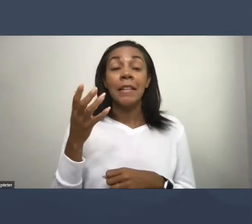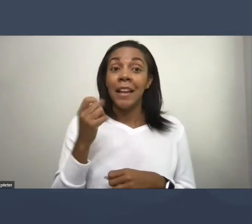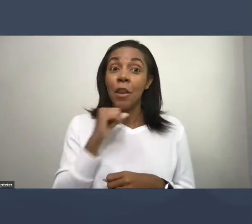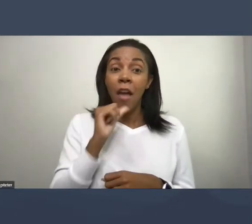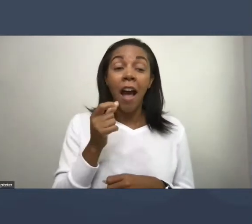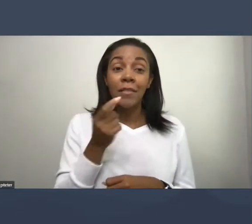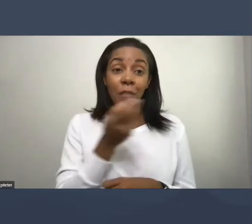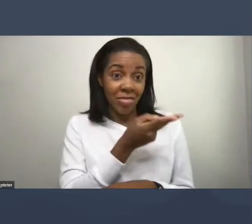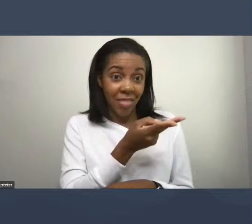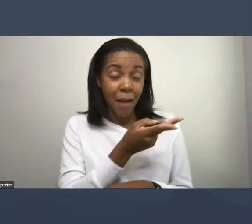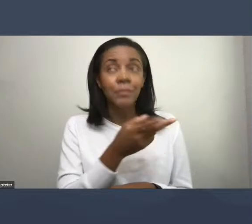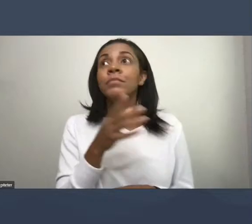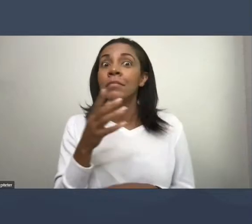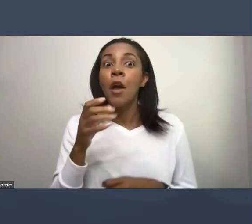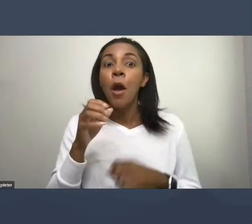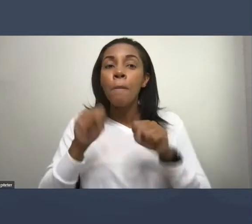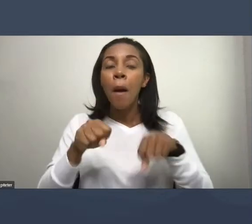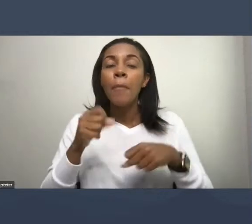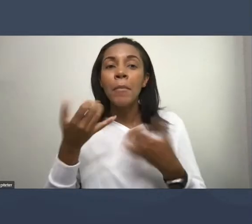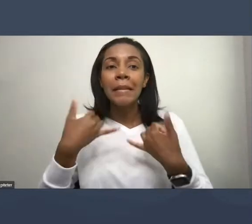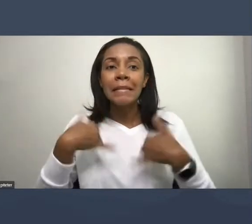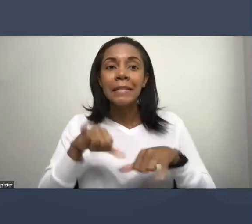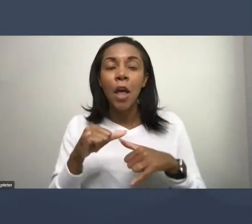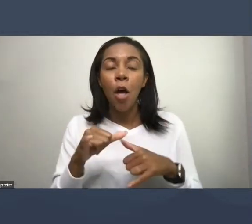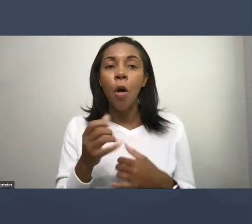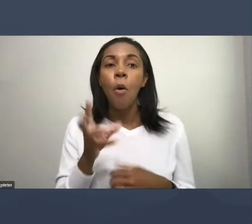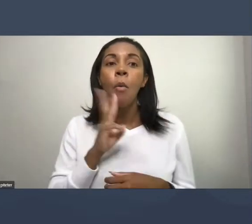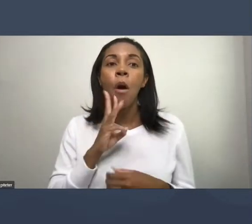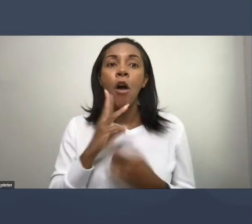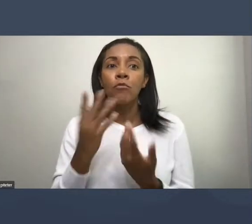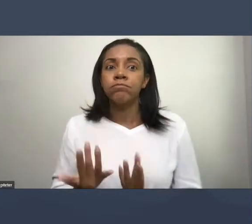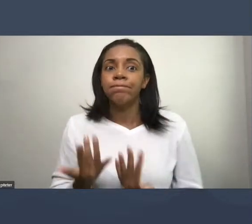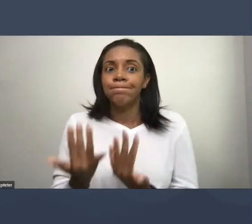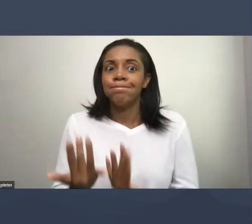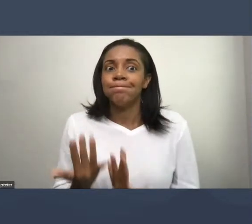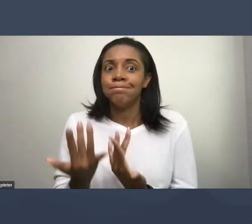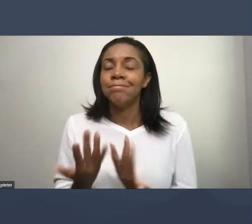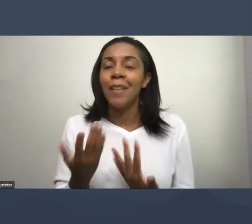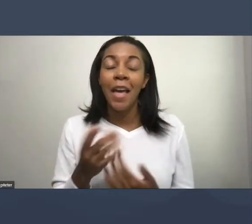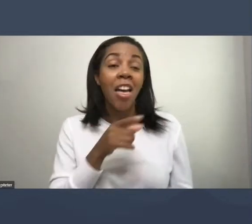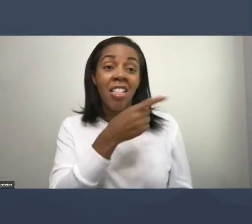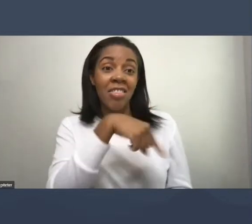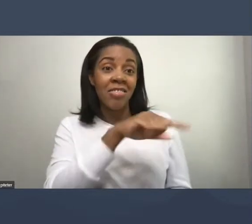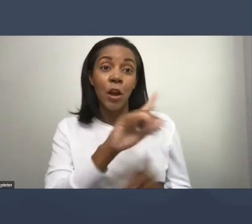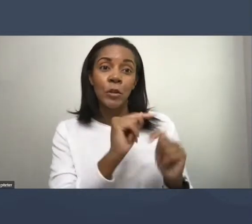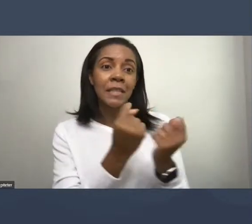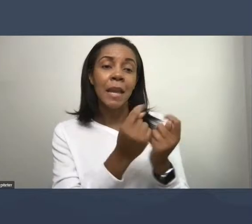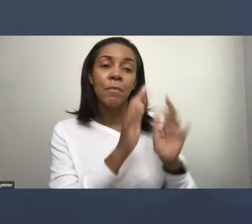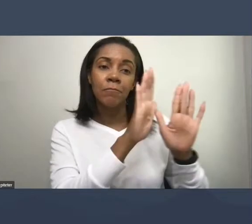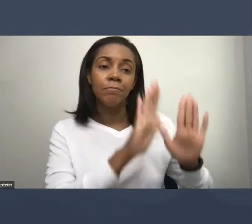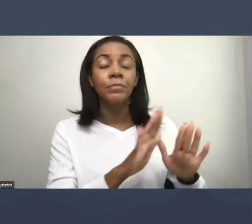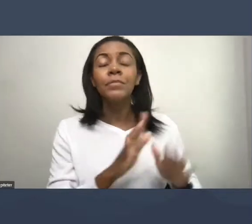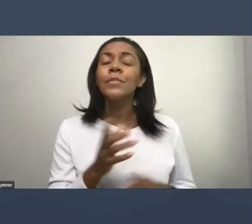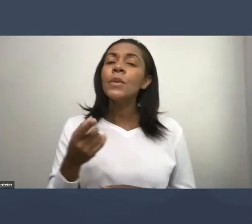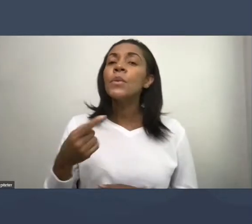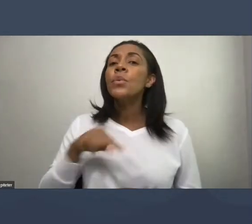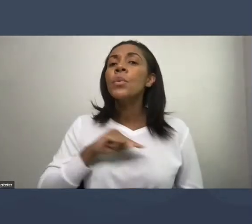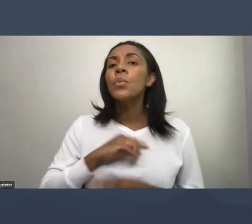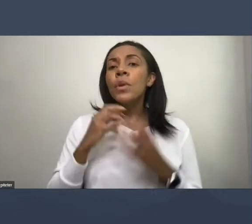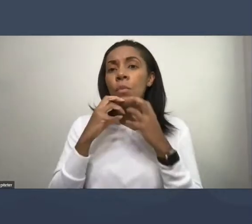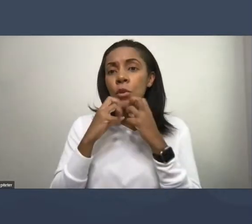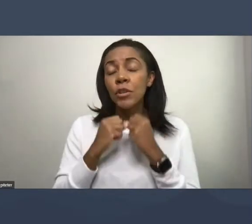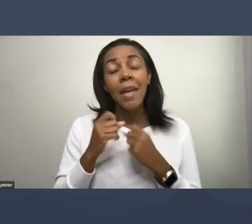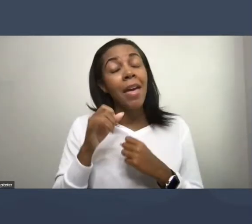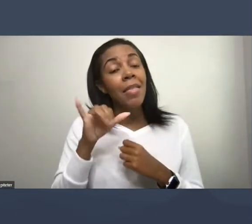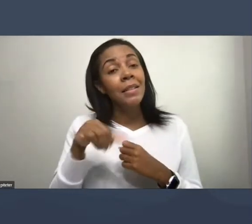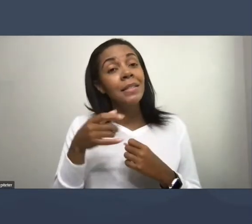telling you, seriously. They're good. They and their team do a great job. We appreciate it, and this is a very important